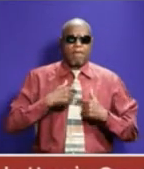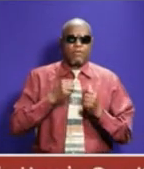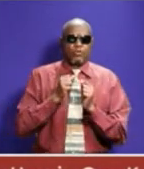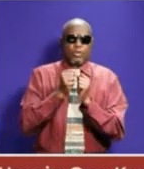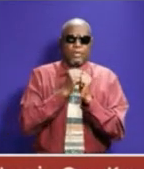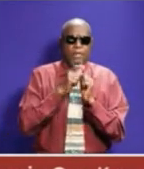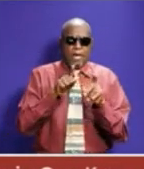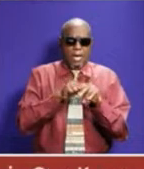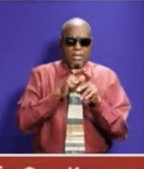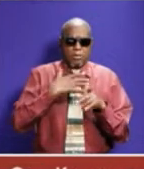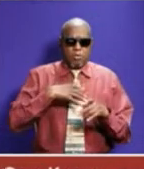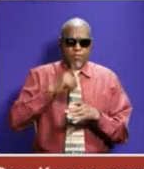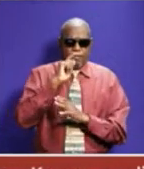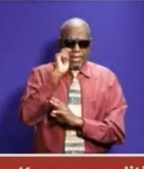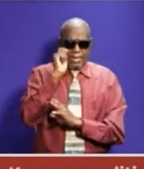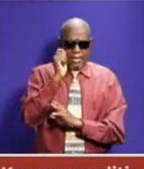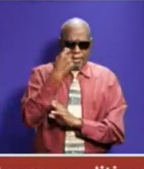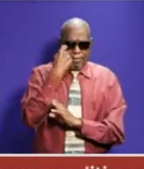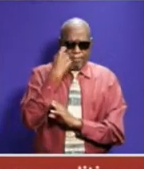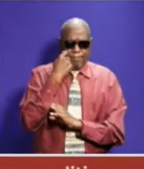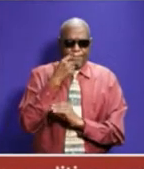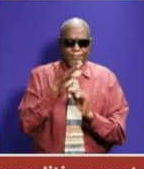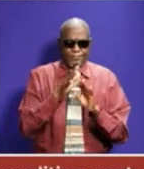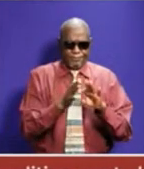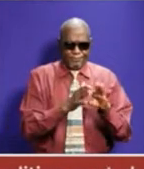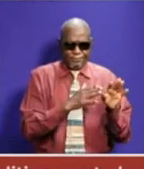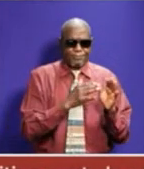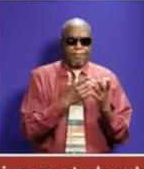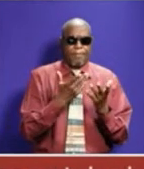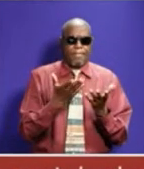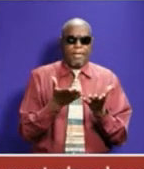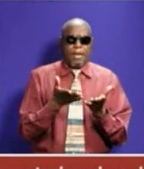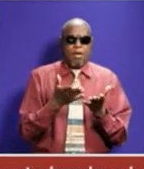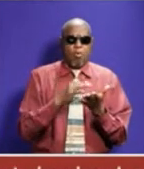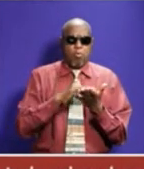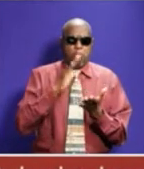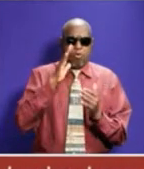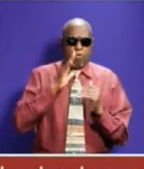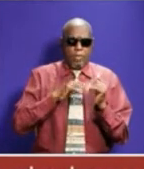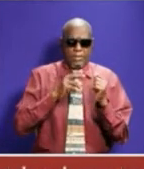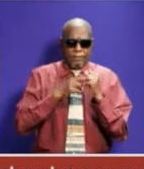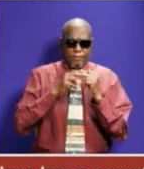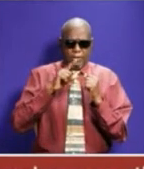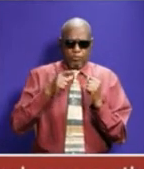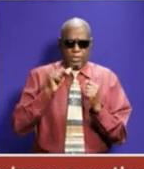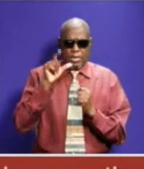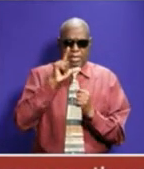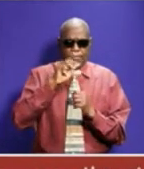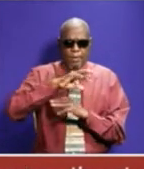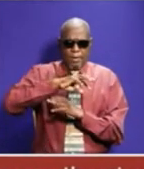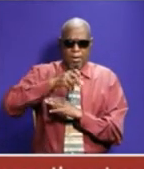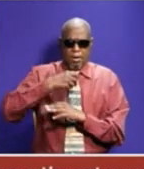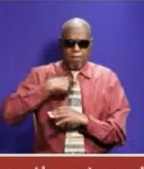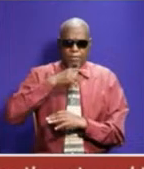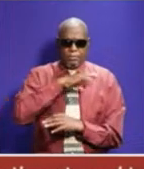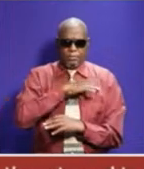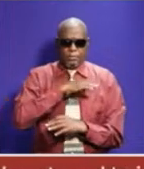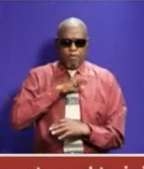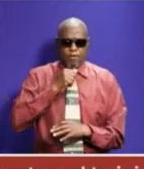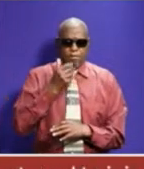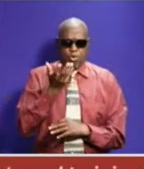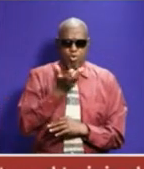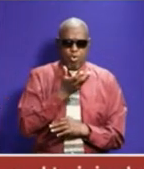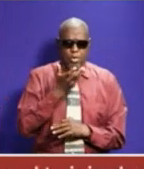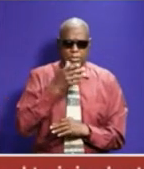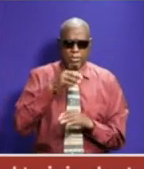the people of Kenya. Moving on swiftly, and more than 7,000 learners in Laikipia County have benefited from porridge